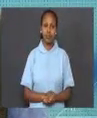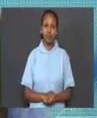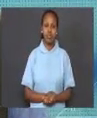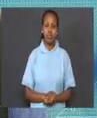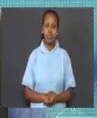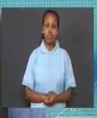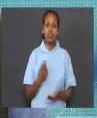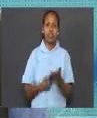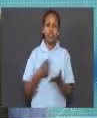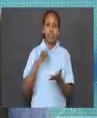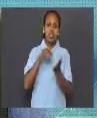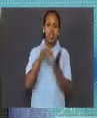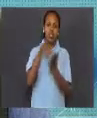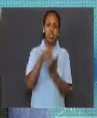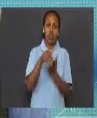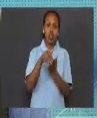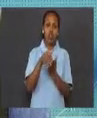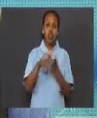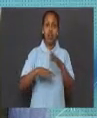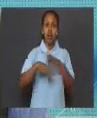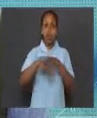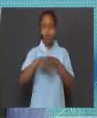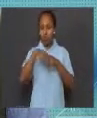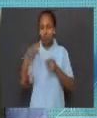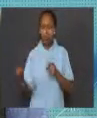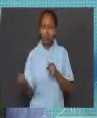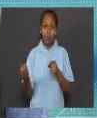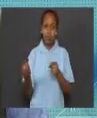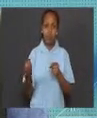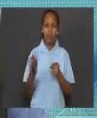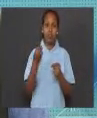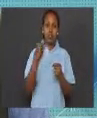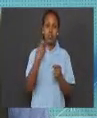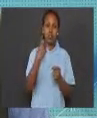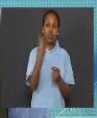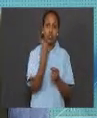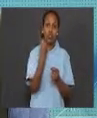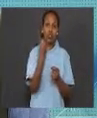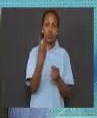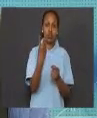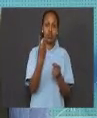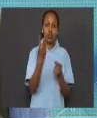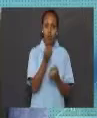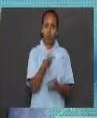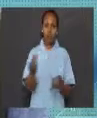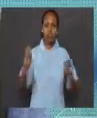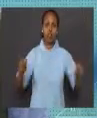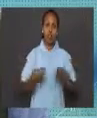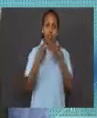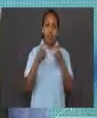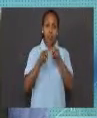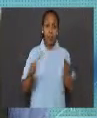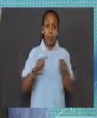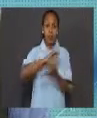There are thousands of potential outcomes once the two objects have collided, but in